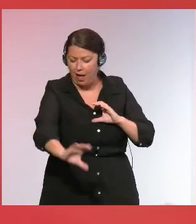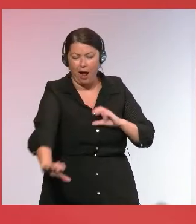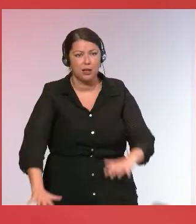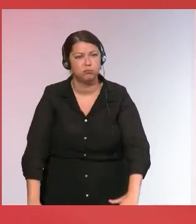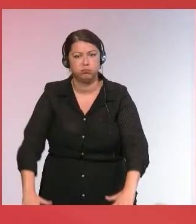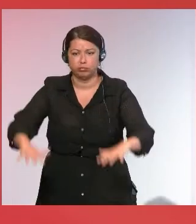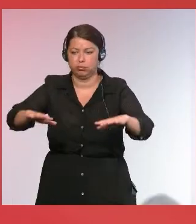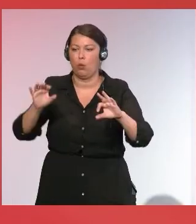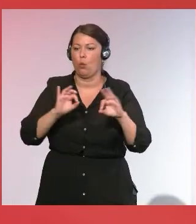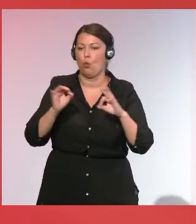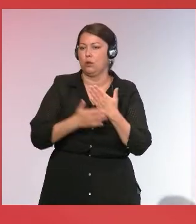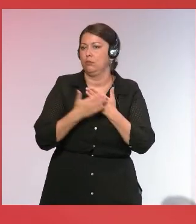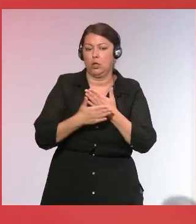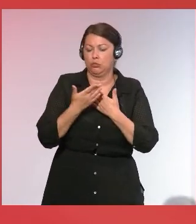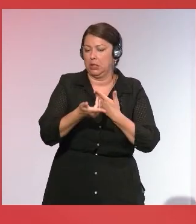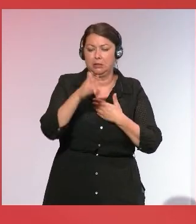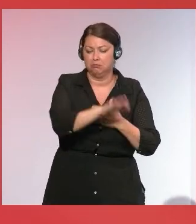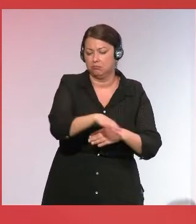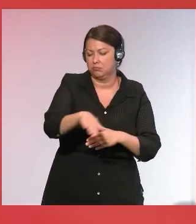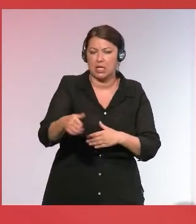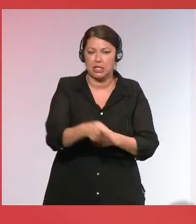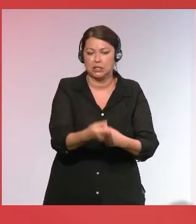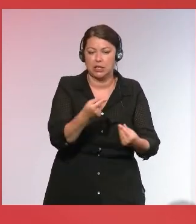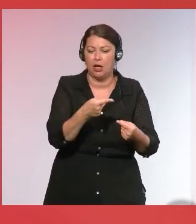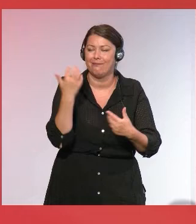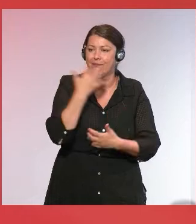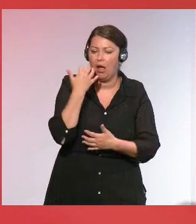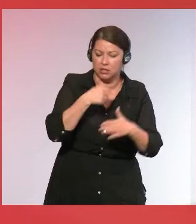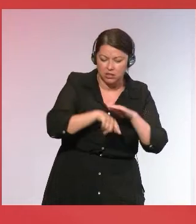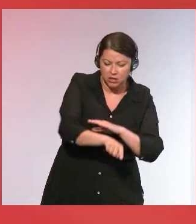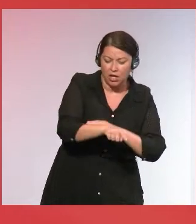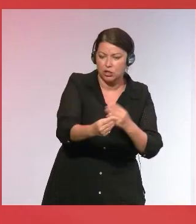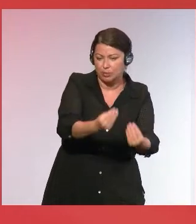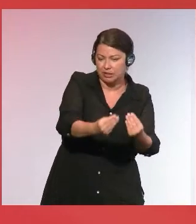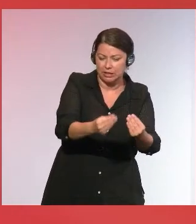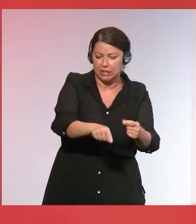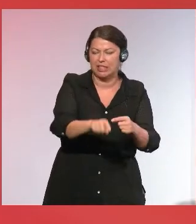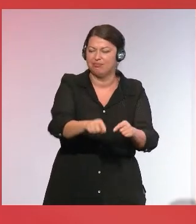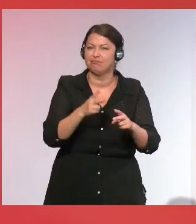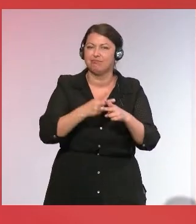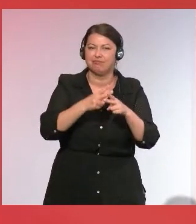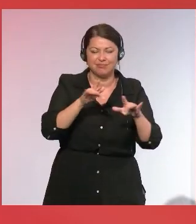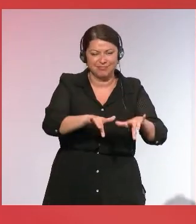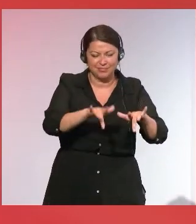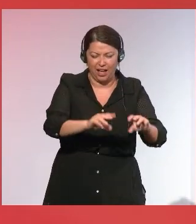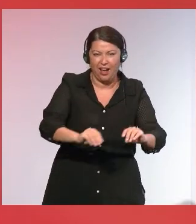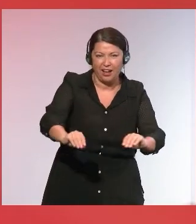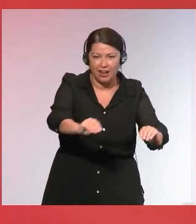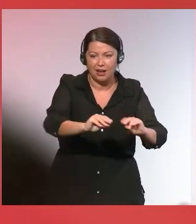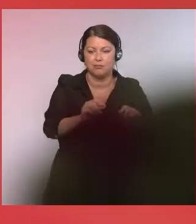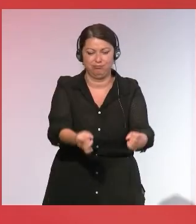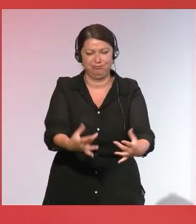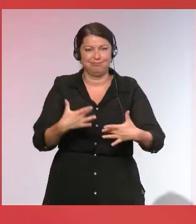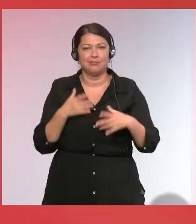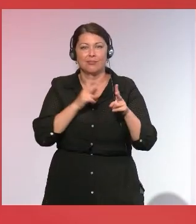get exposed to these pathogens, and that can lead to an increase in all sorts of gastrointestinal or respiratory infections.